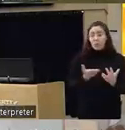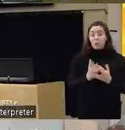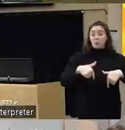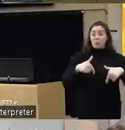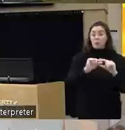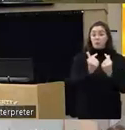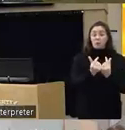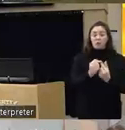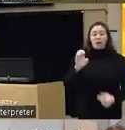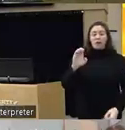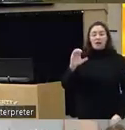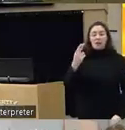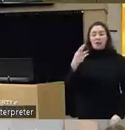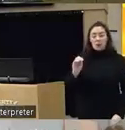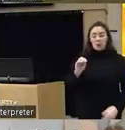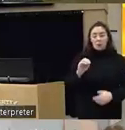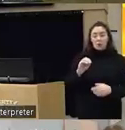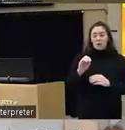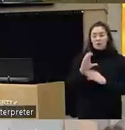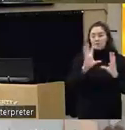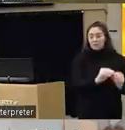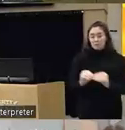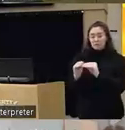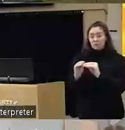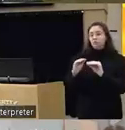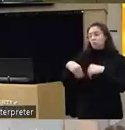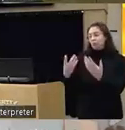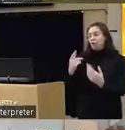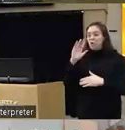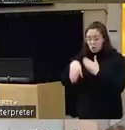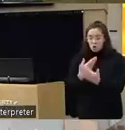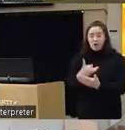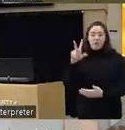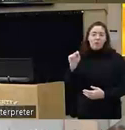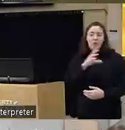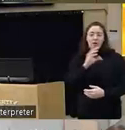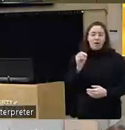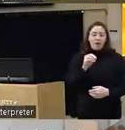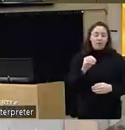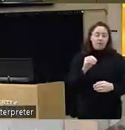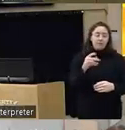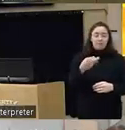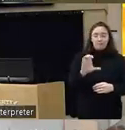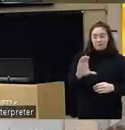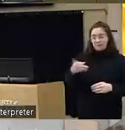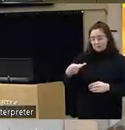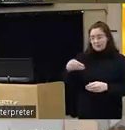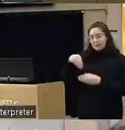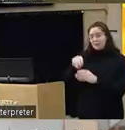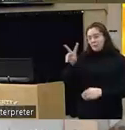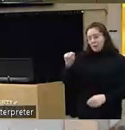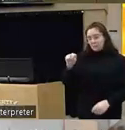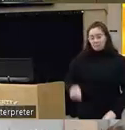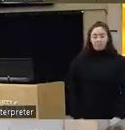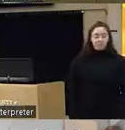doing the ECHO series that's available to all Vermonters in primary care practices. The psychiatrists